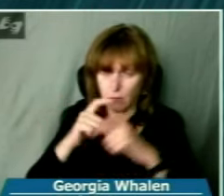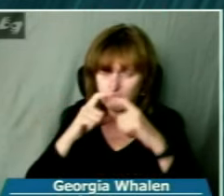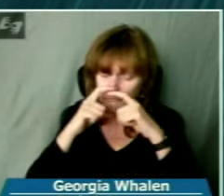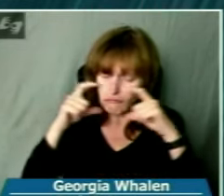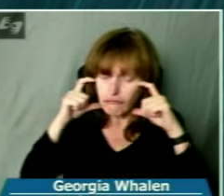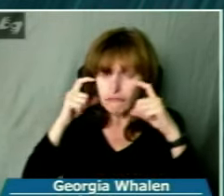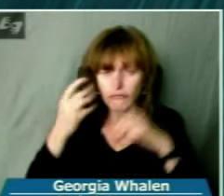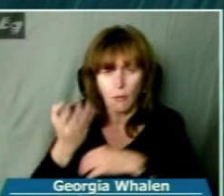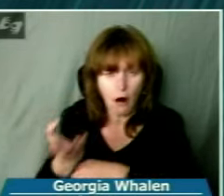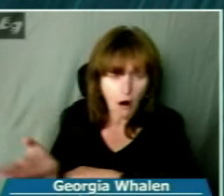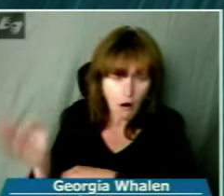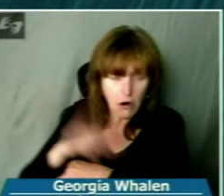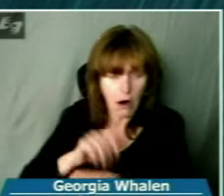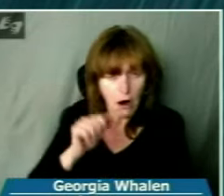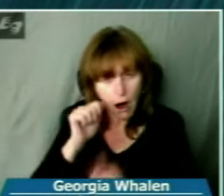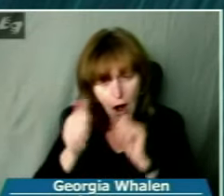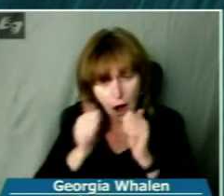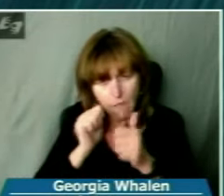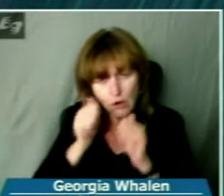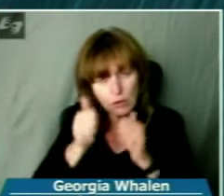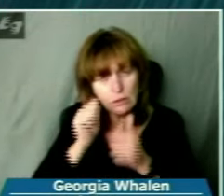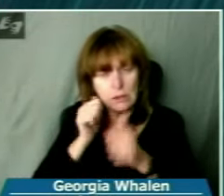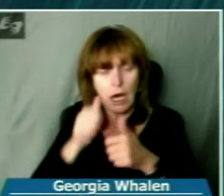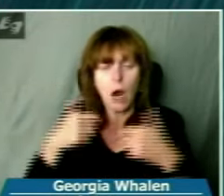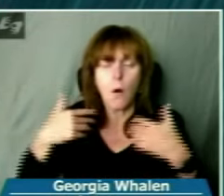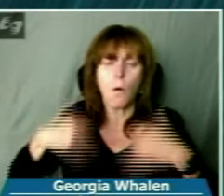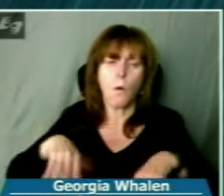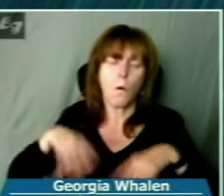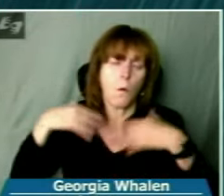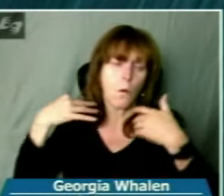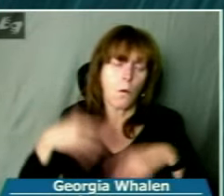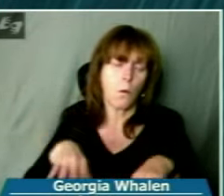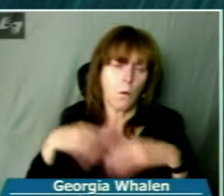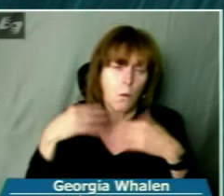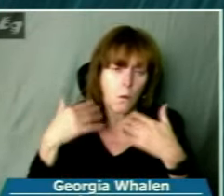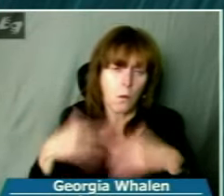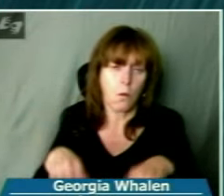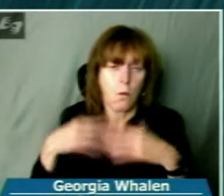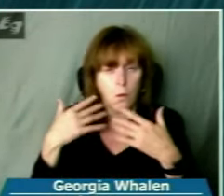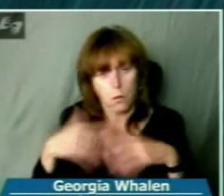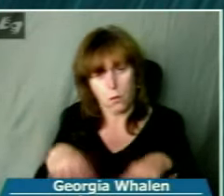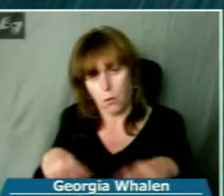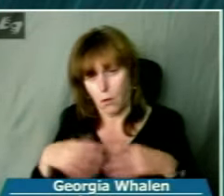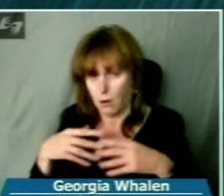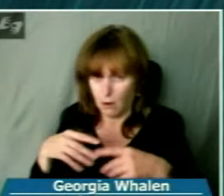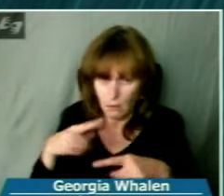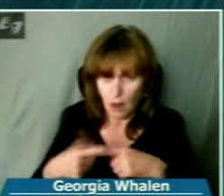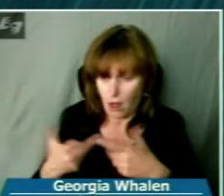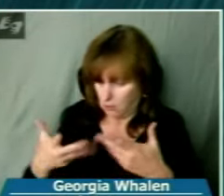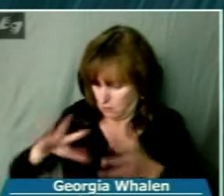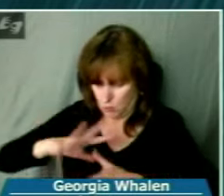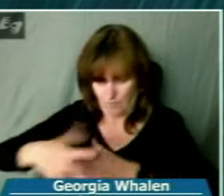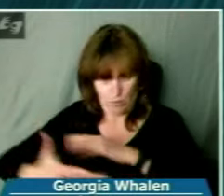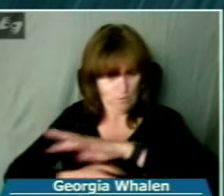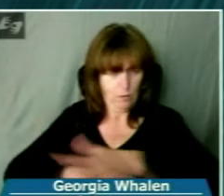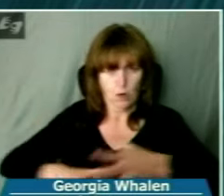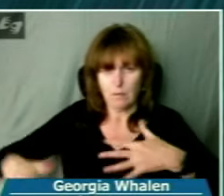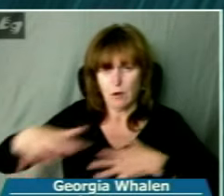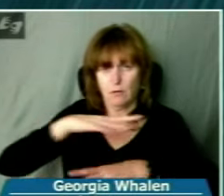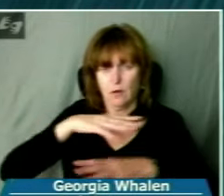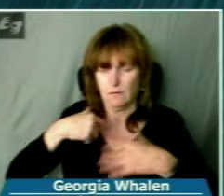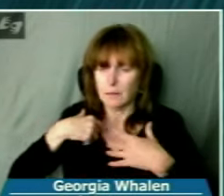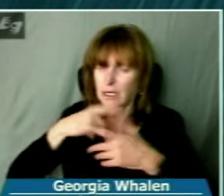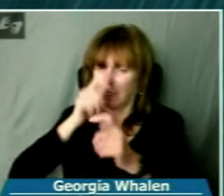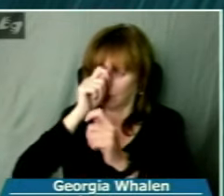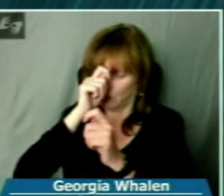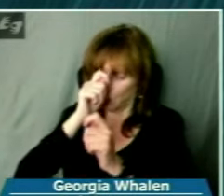to do that day in and day out, long hours with masks and everything else and all the other equipment they have. They're doing yeoman's work, and we can't thank